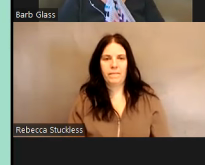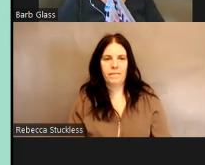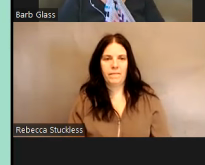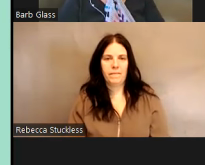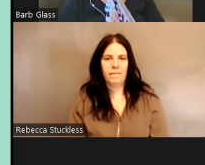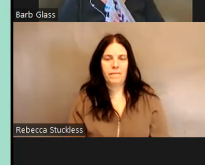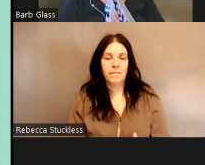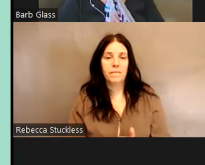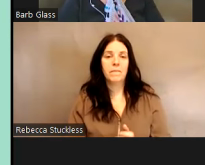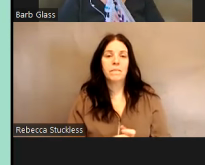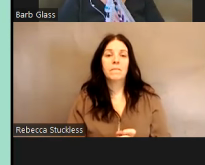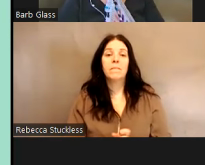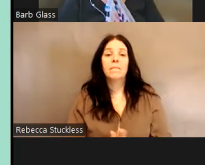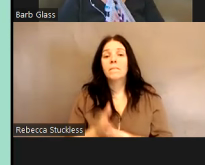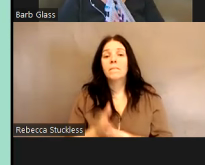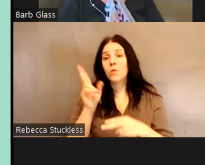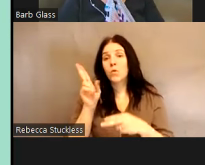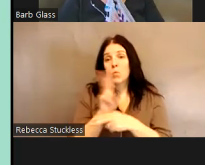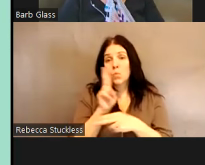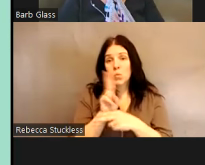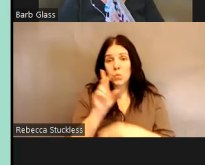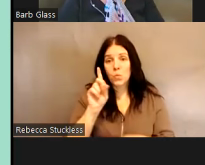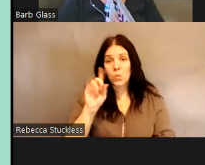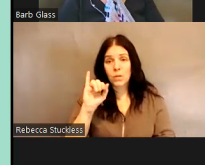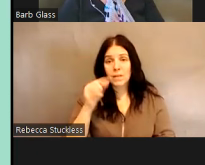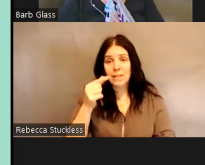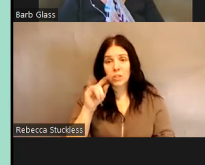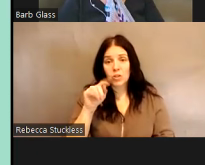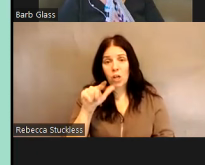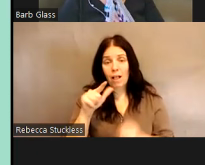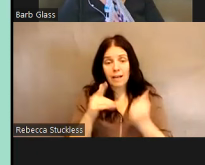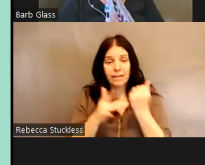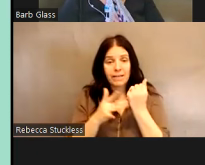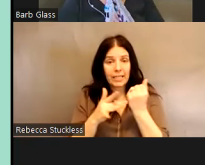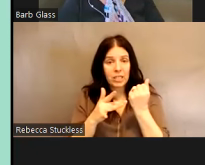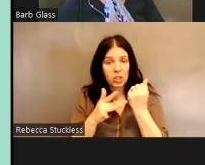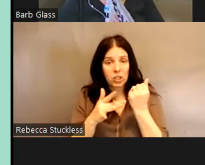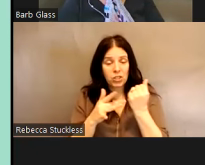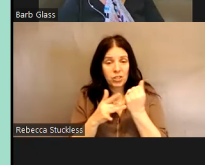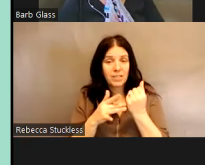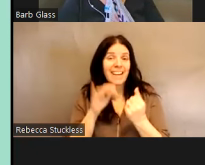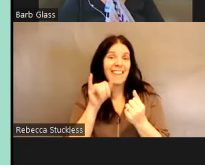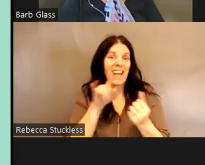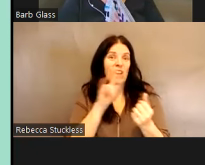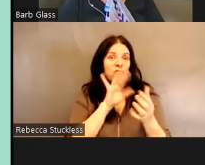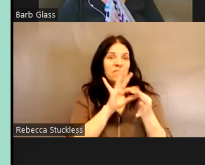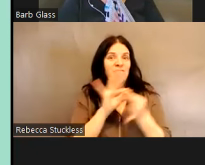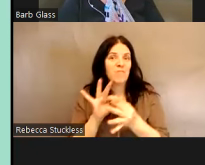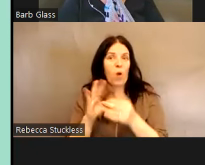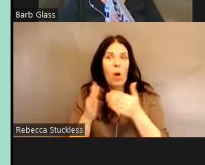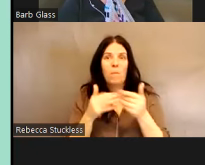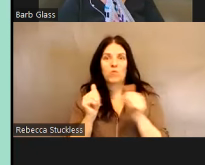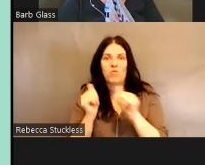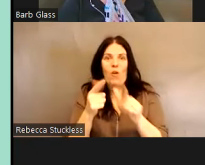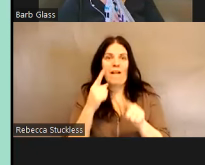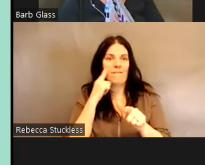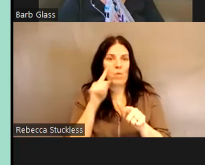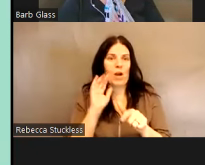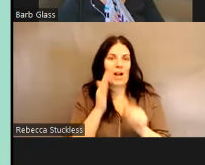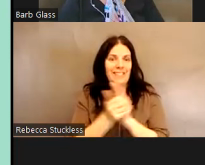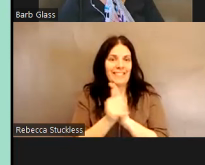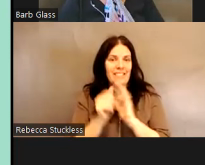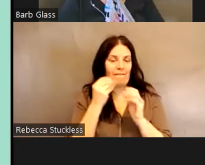Use digital technology, of course, also relates to almost every one of the skills for success. I had a hard time fitting all